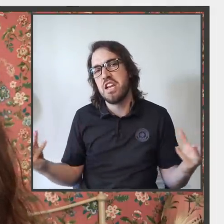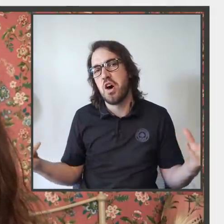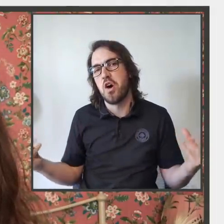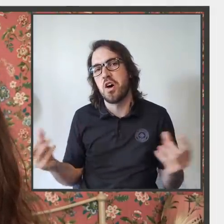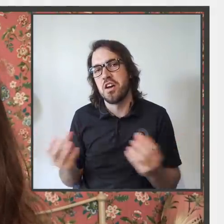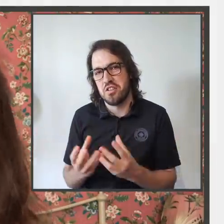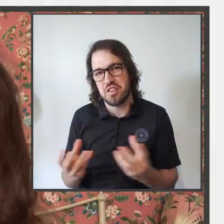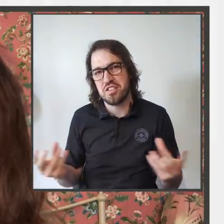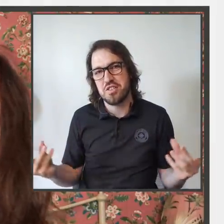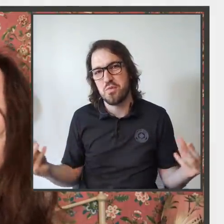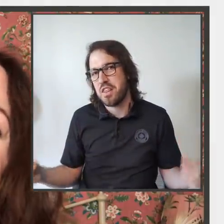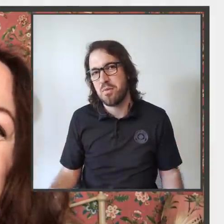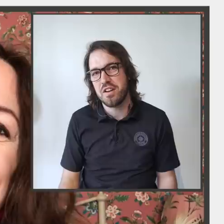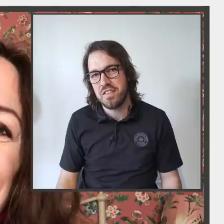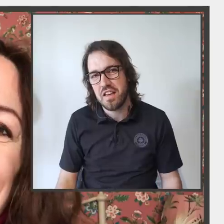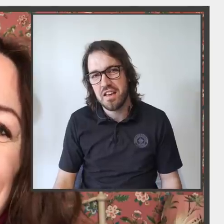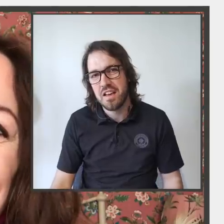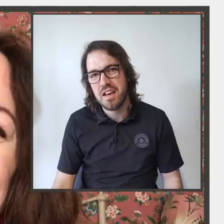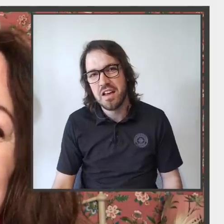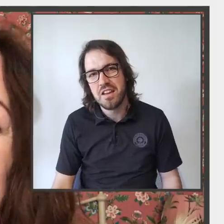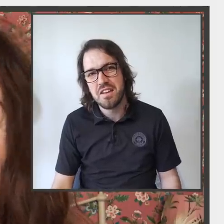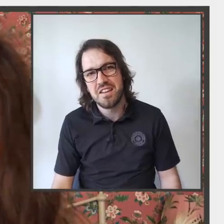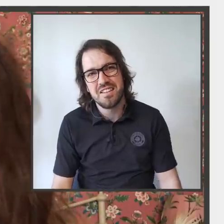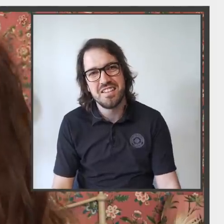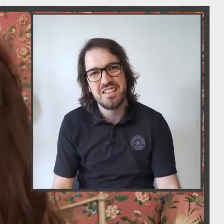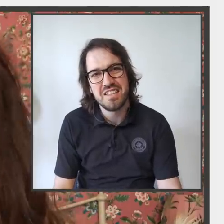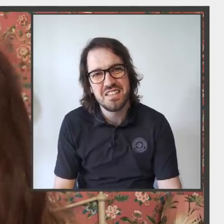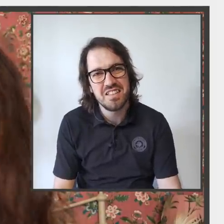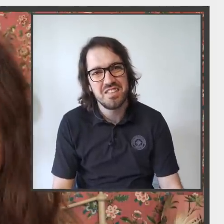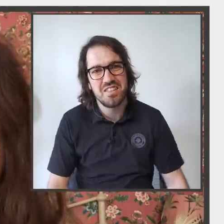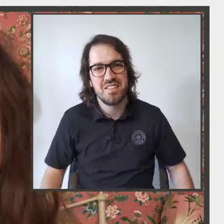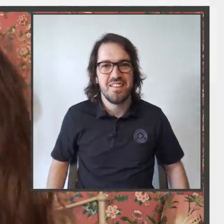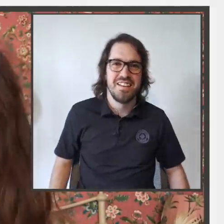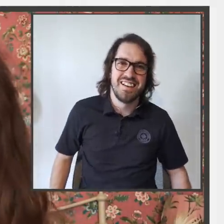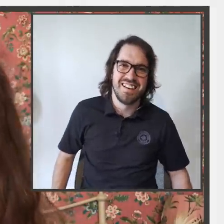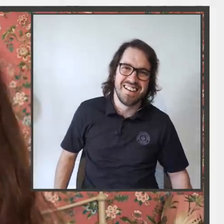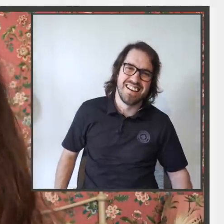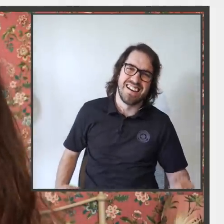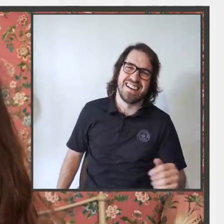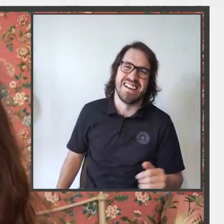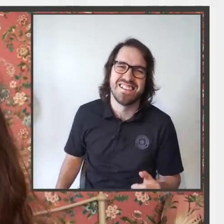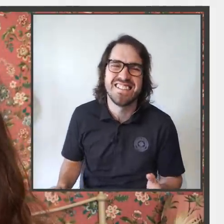very long? Do you think this is why they put it in there? I think that's a bit of a stretch, actually.